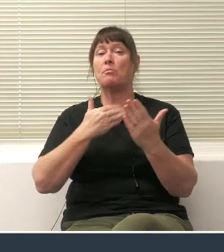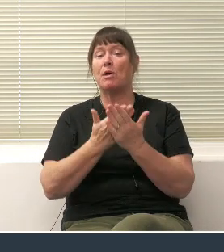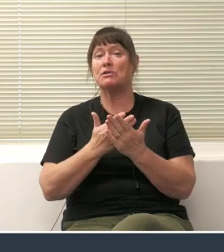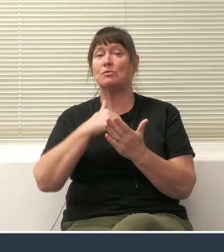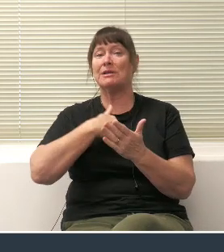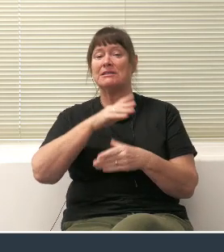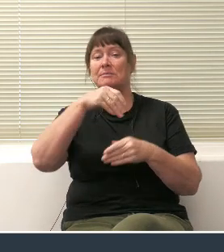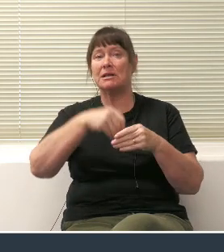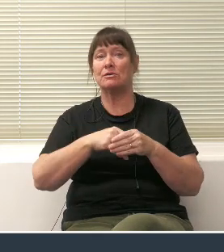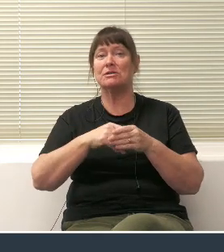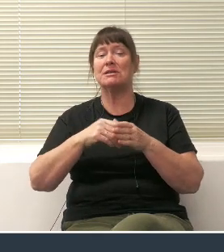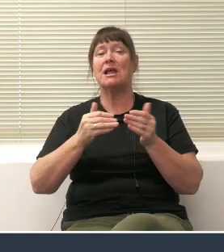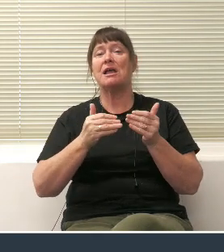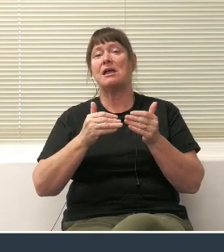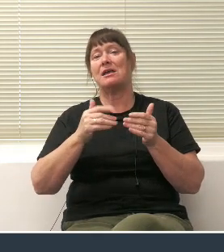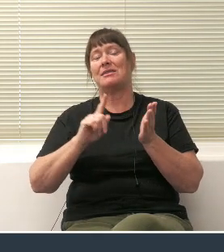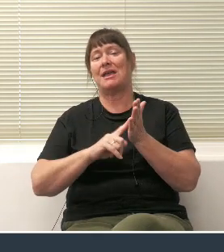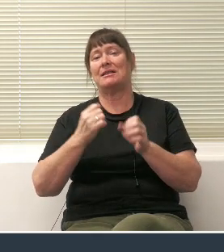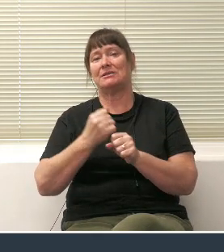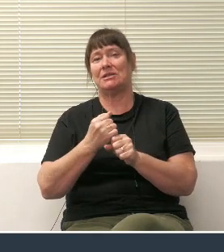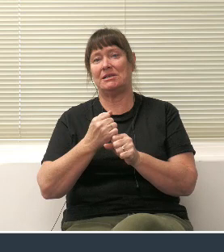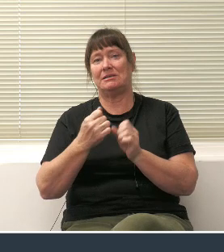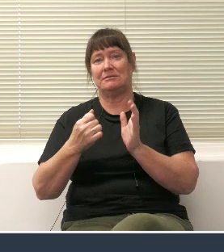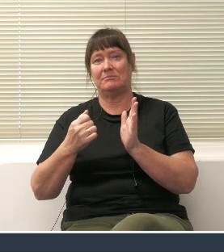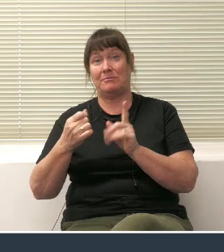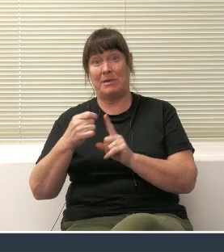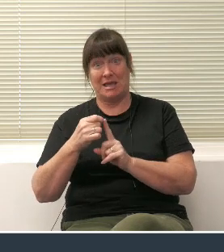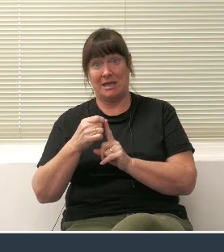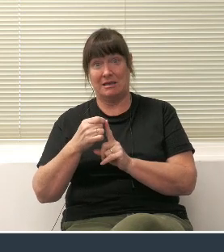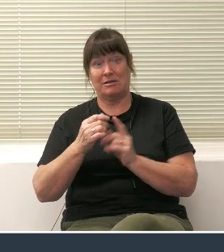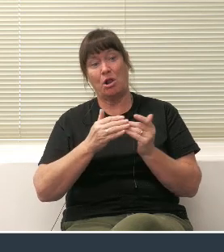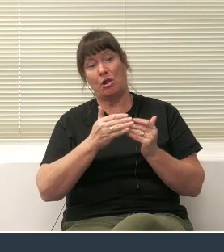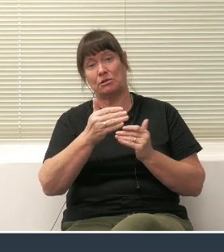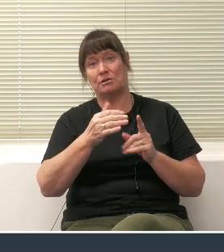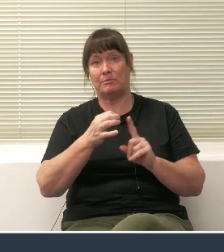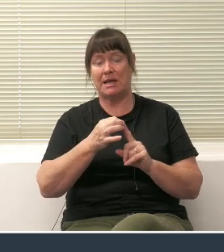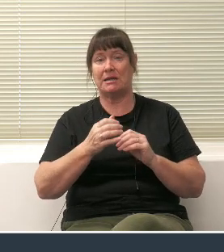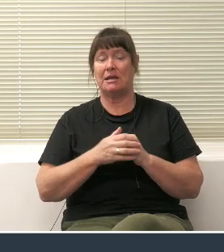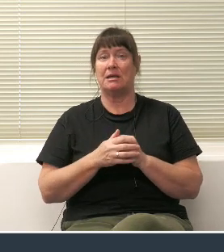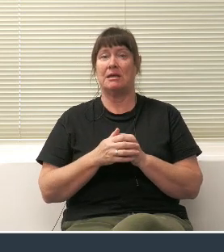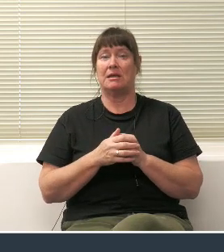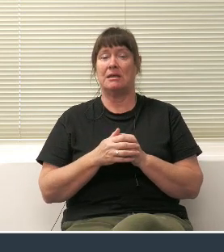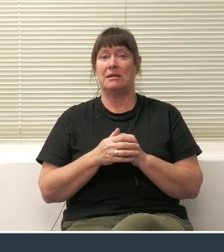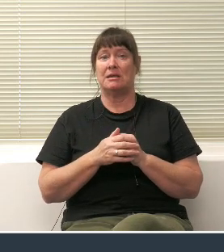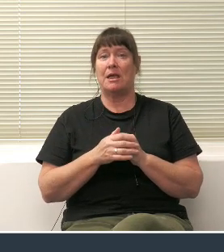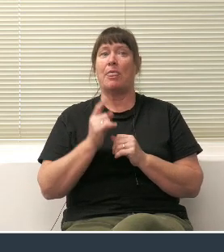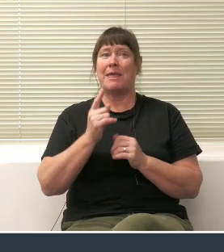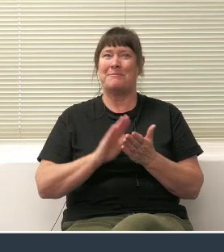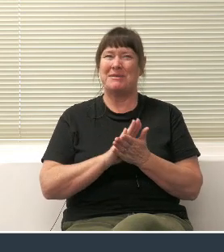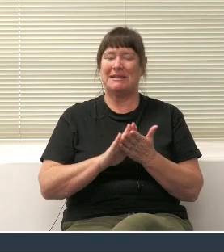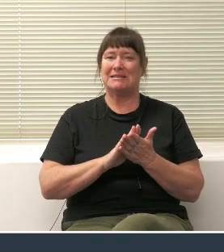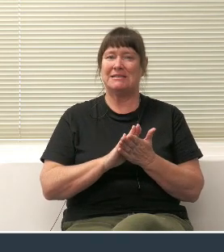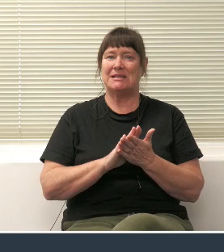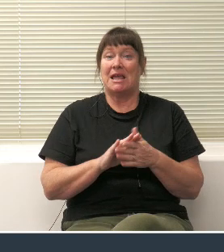the LTP. And so just the less certainty that there is in the LTP, the greater the likelihood is